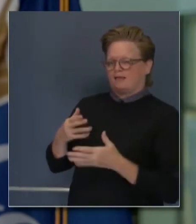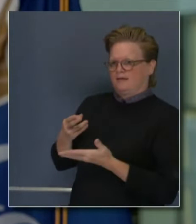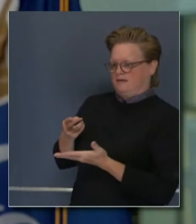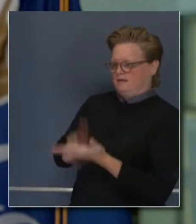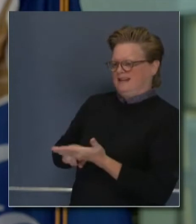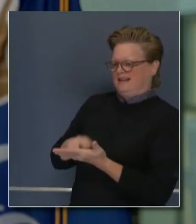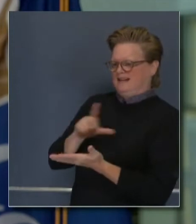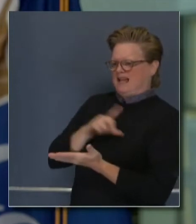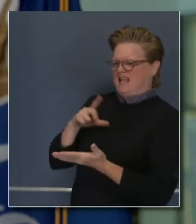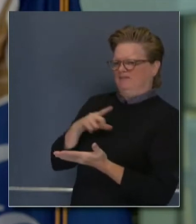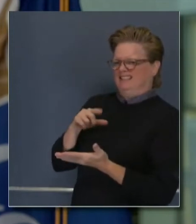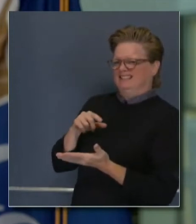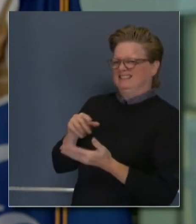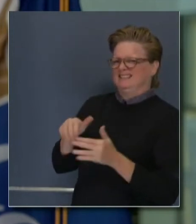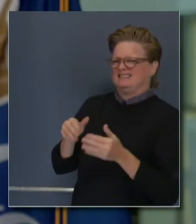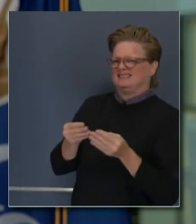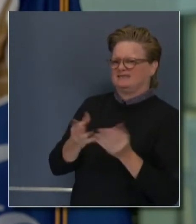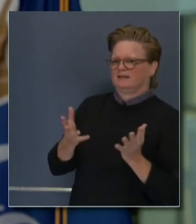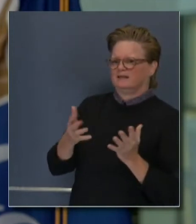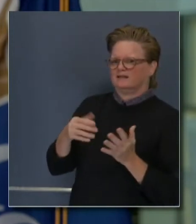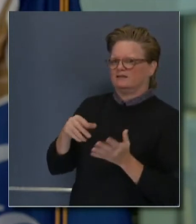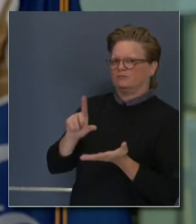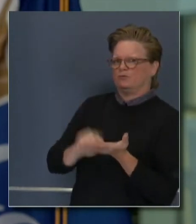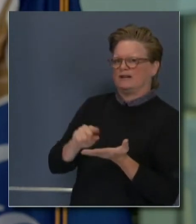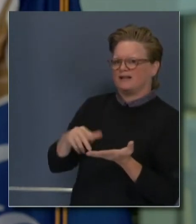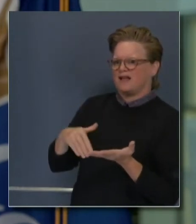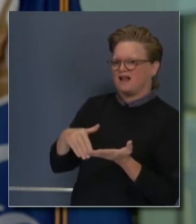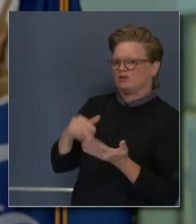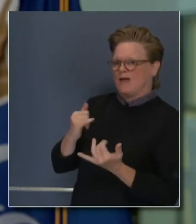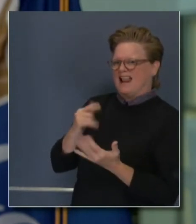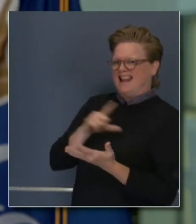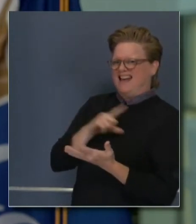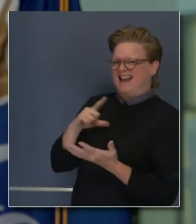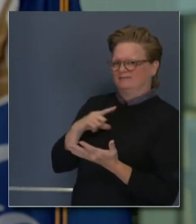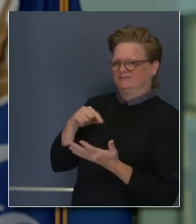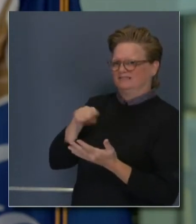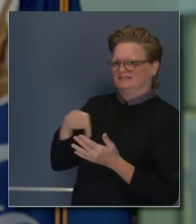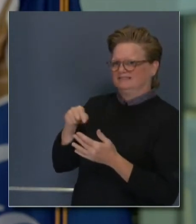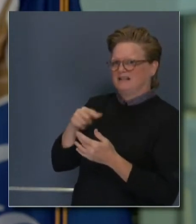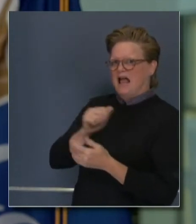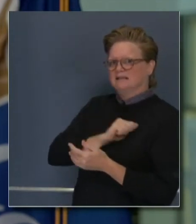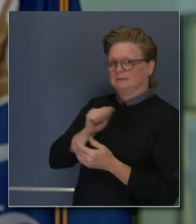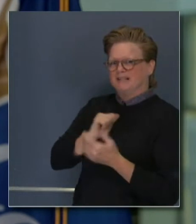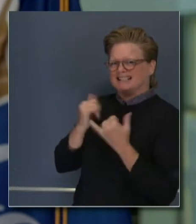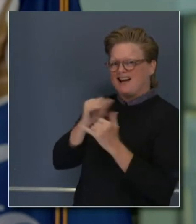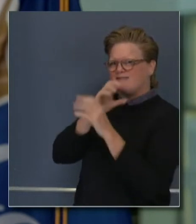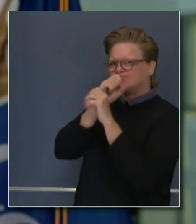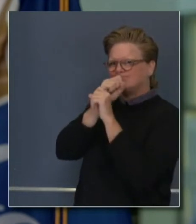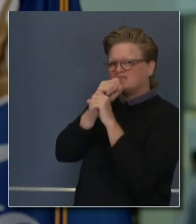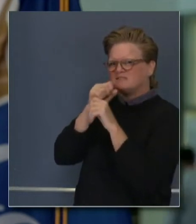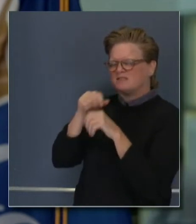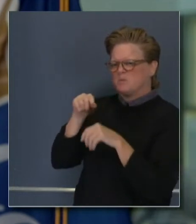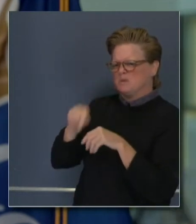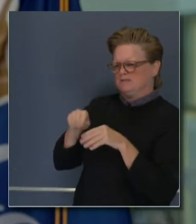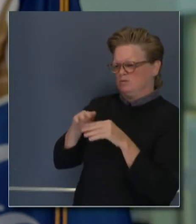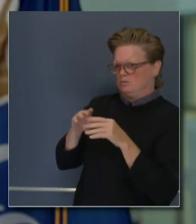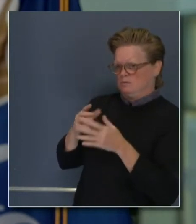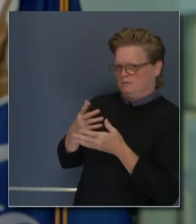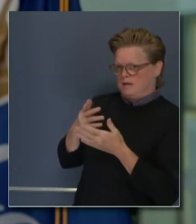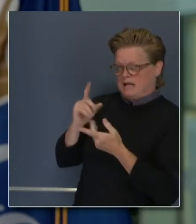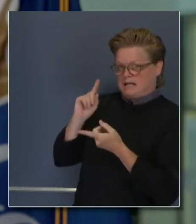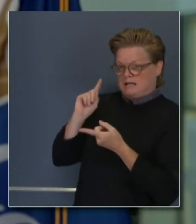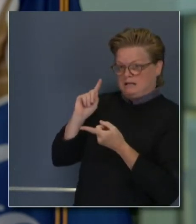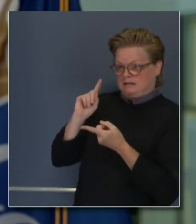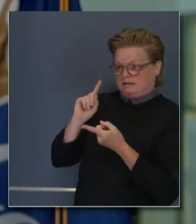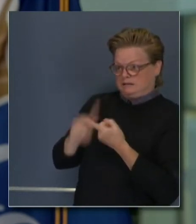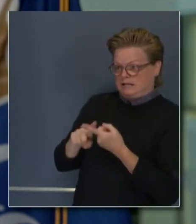leaders to not talk about the details until things are in print and they will be socialized. All I can say, and I tried to